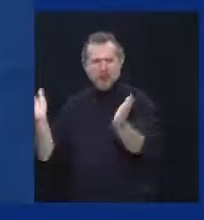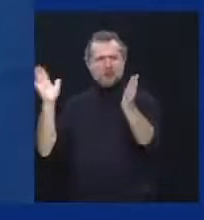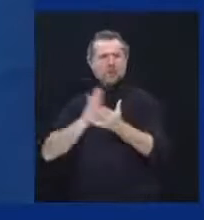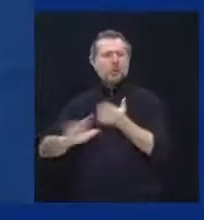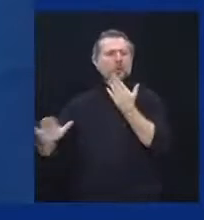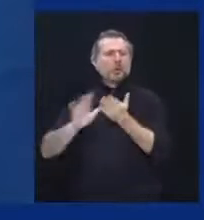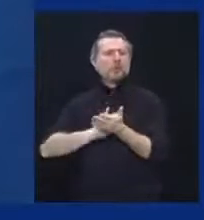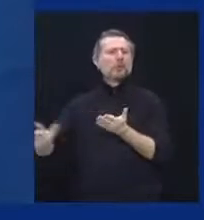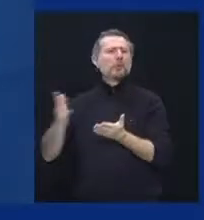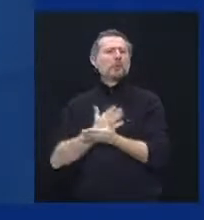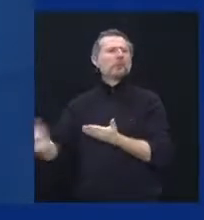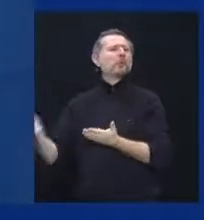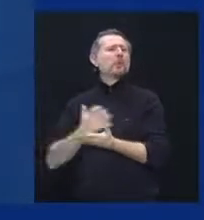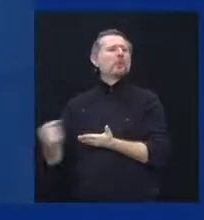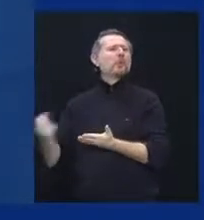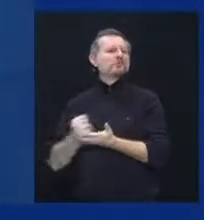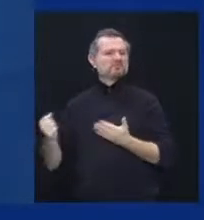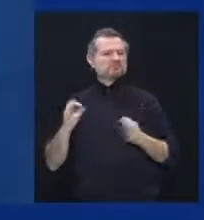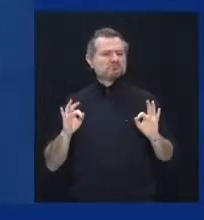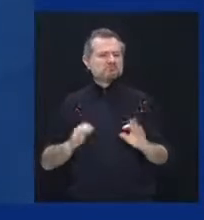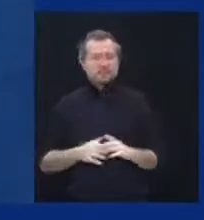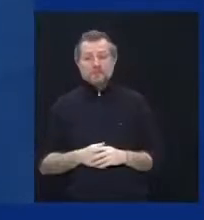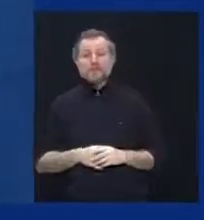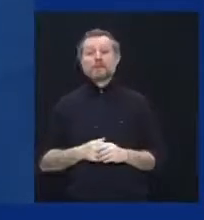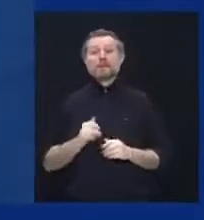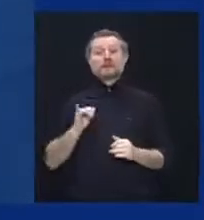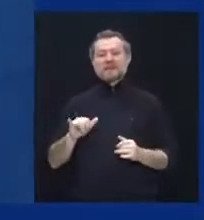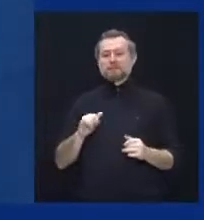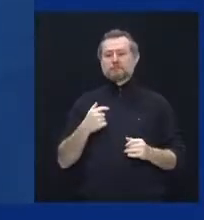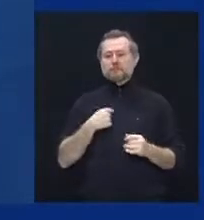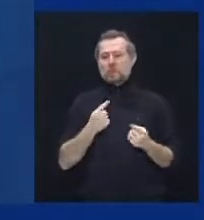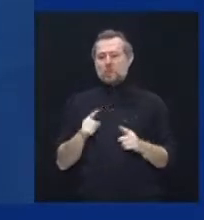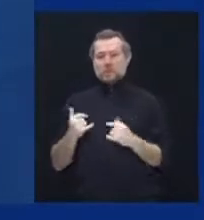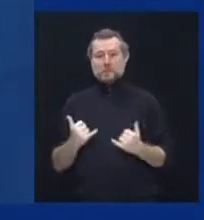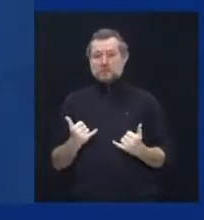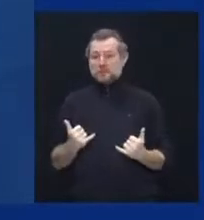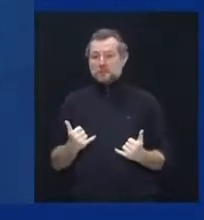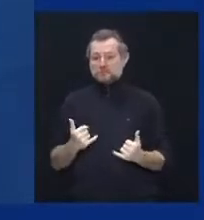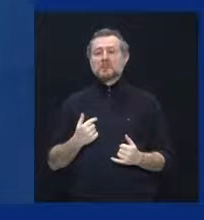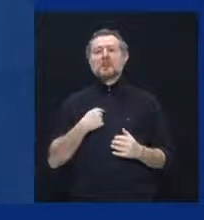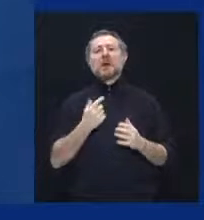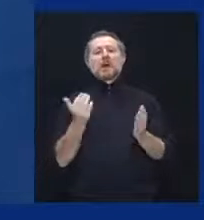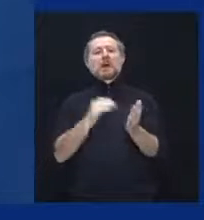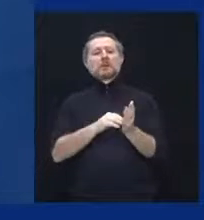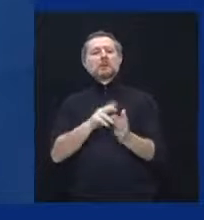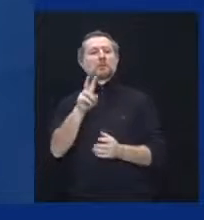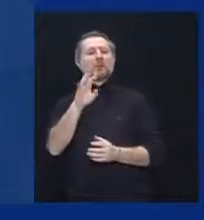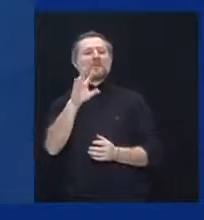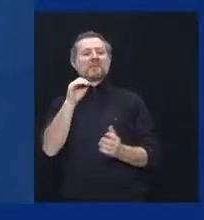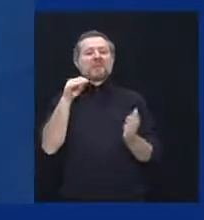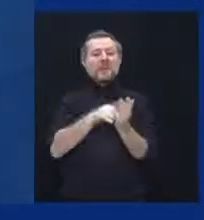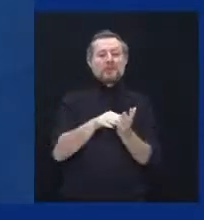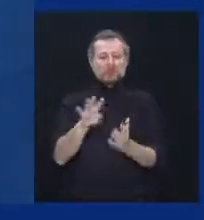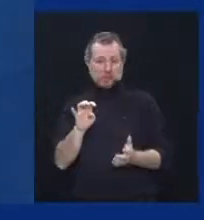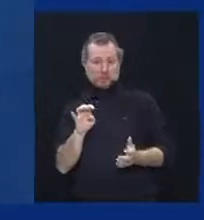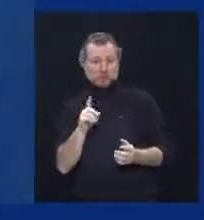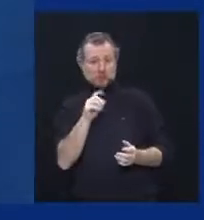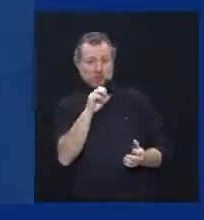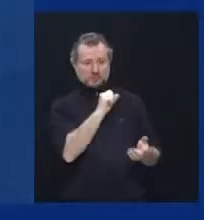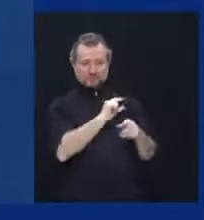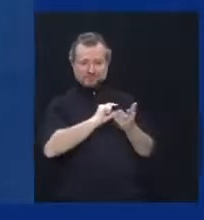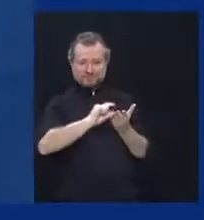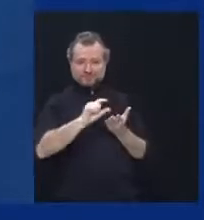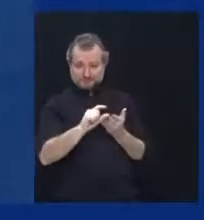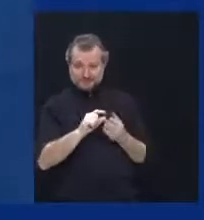week. And that's where we are now. We get another 250,000 doses. That's starting to